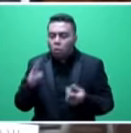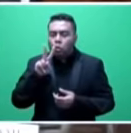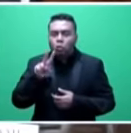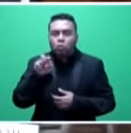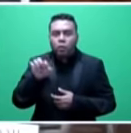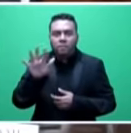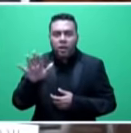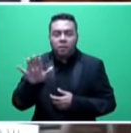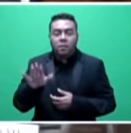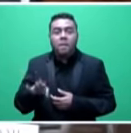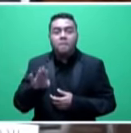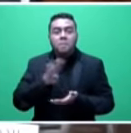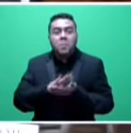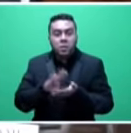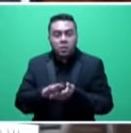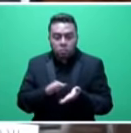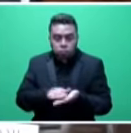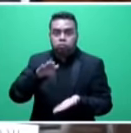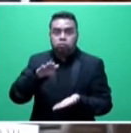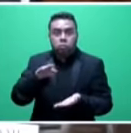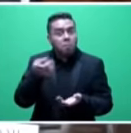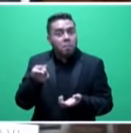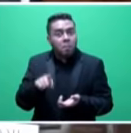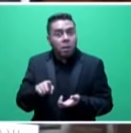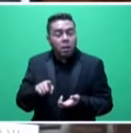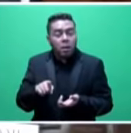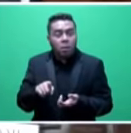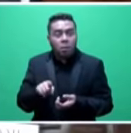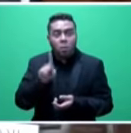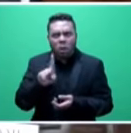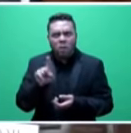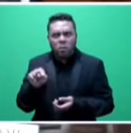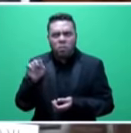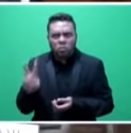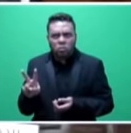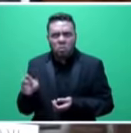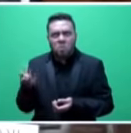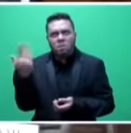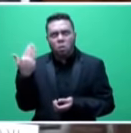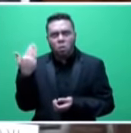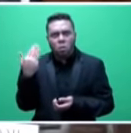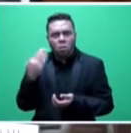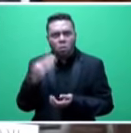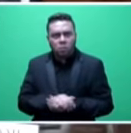2.5 billion, increased by 1.5 billion from 1.2 before, 1.2 billion.